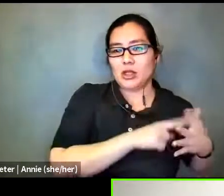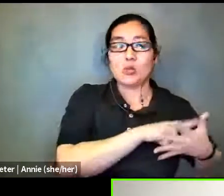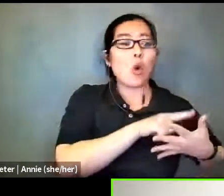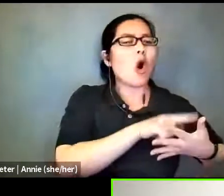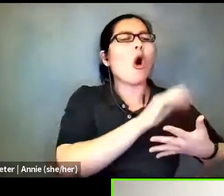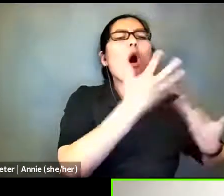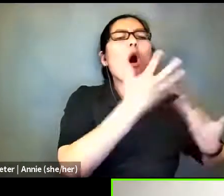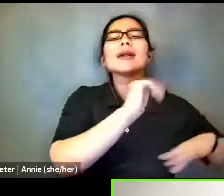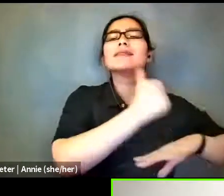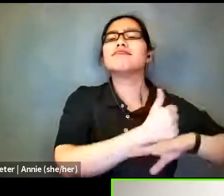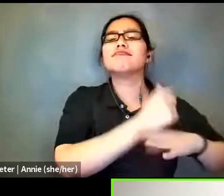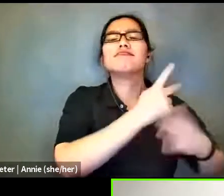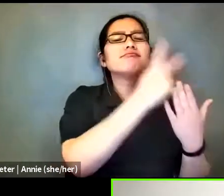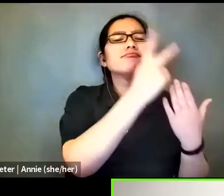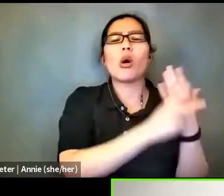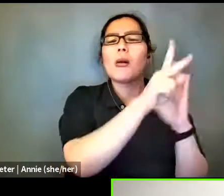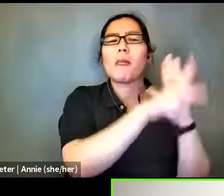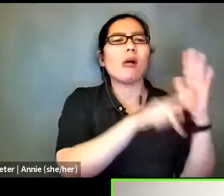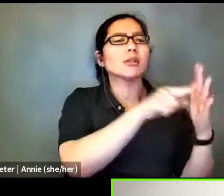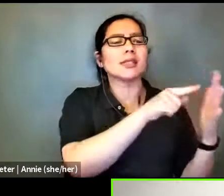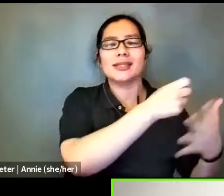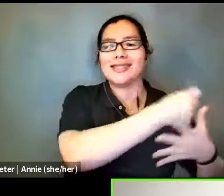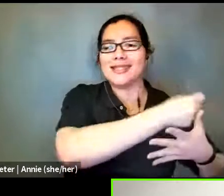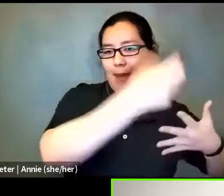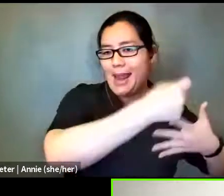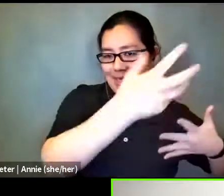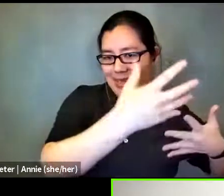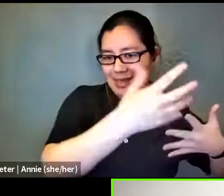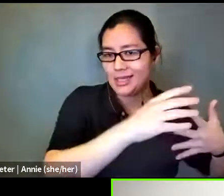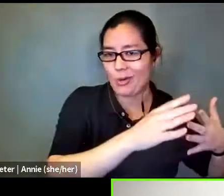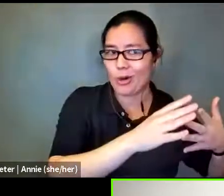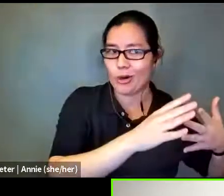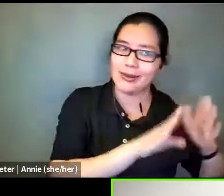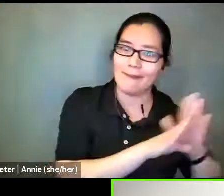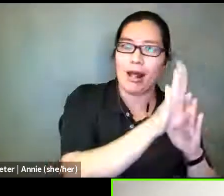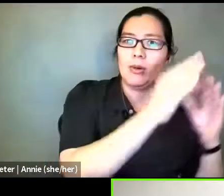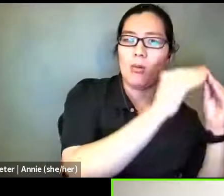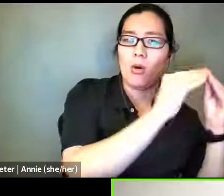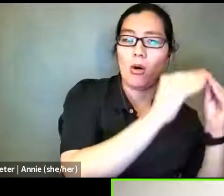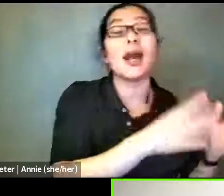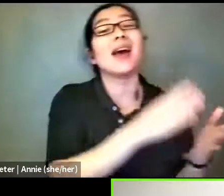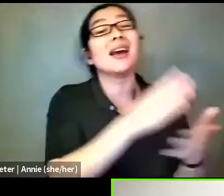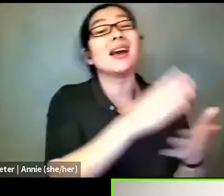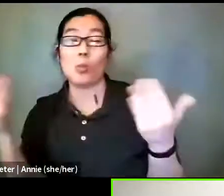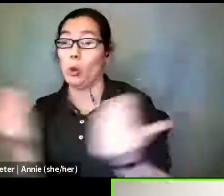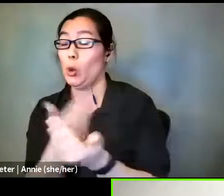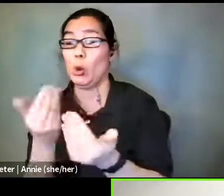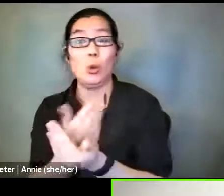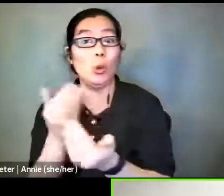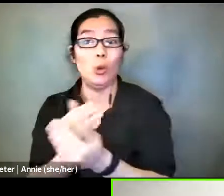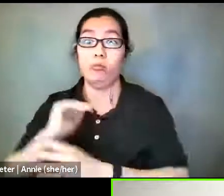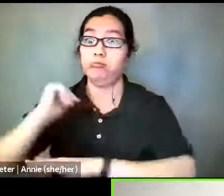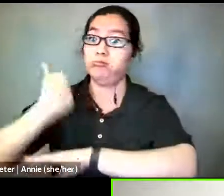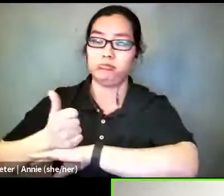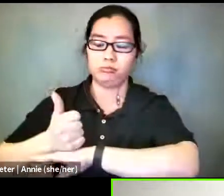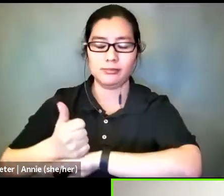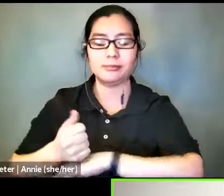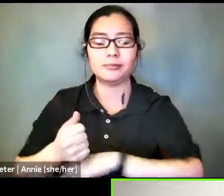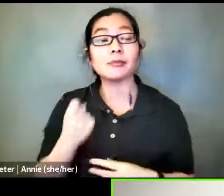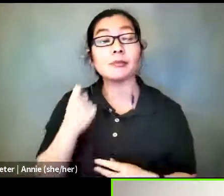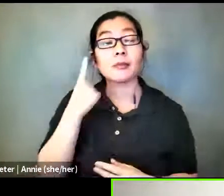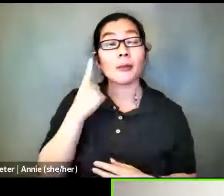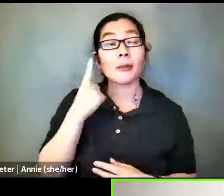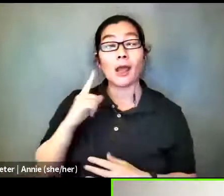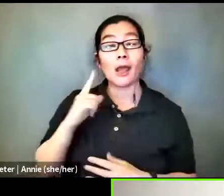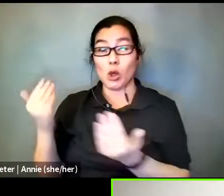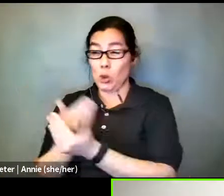policies. But as I look at those programs and policies, we crafted them specifically to be